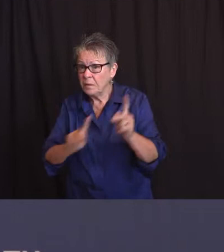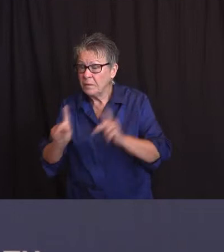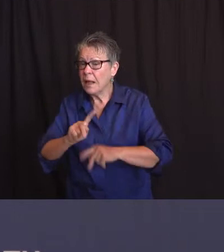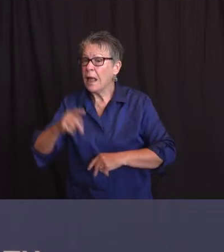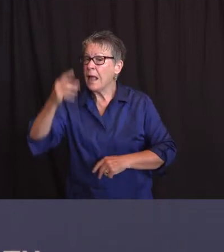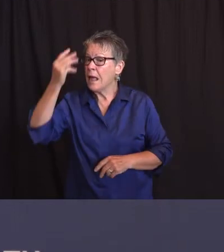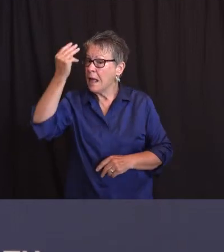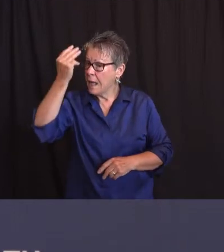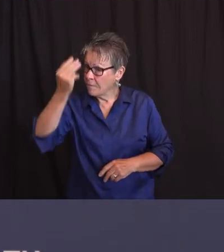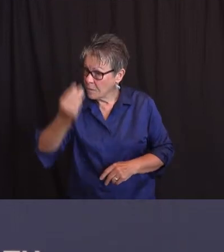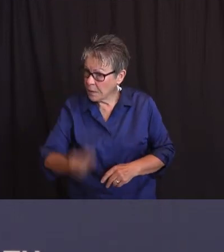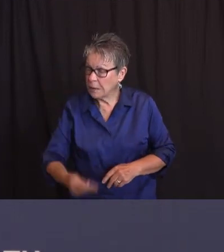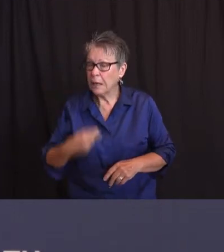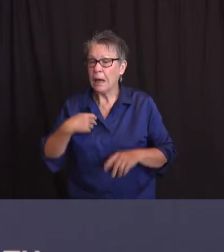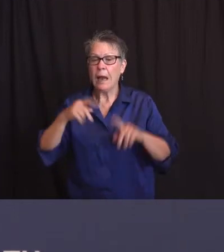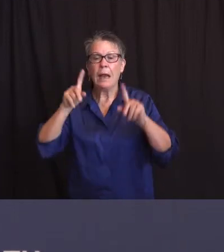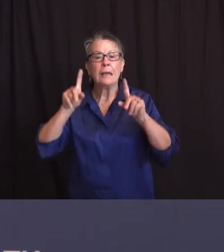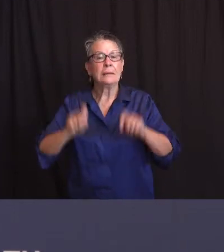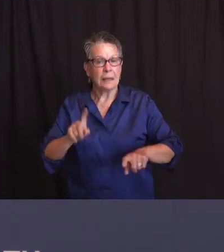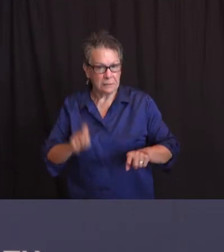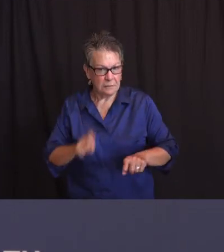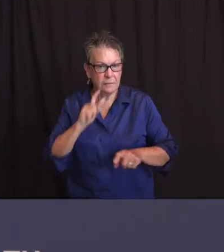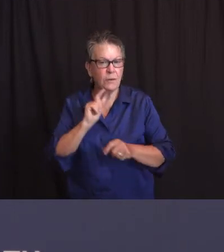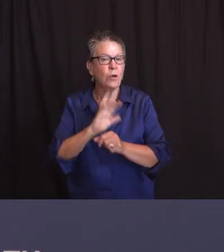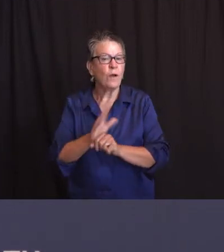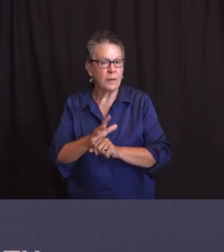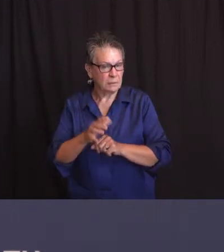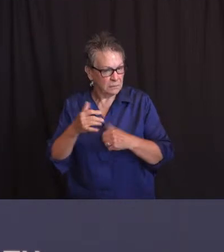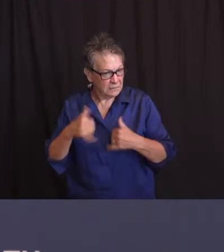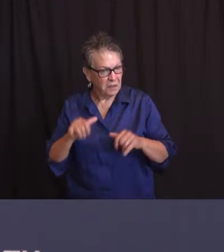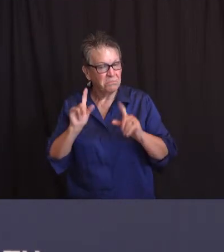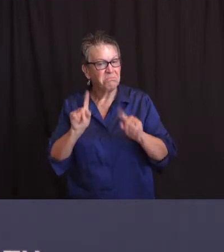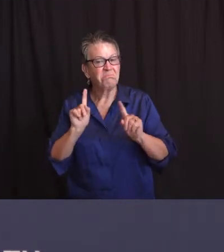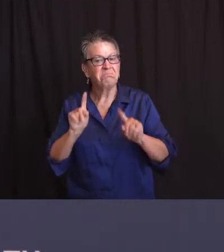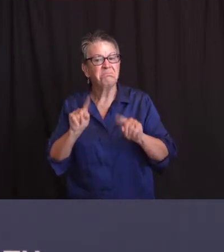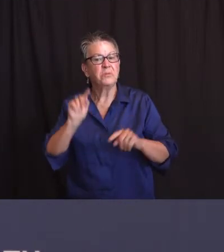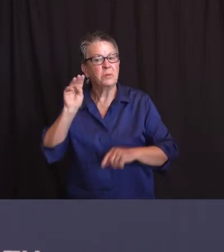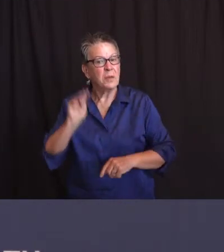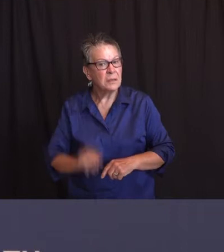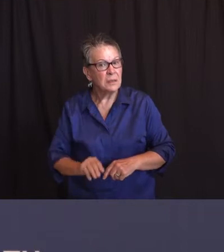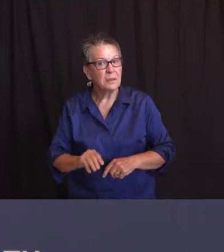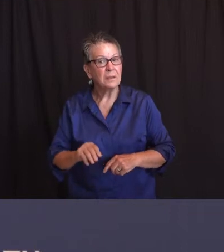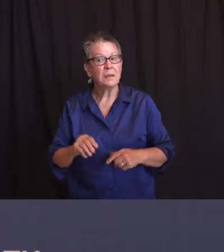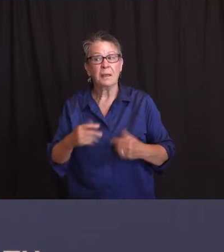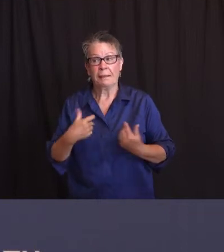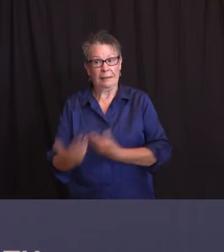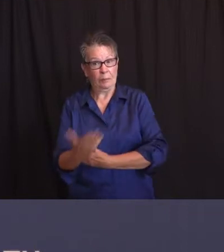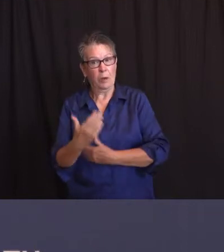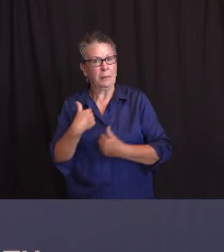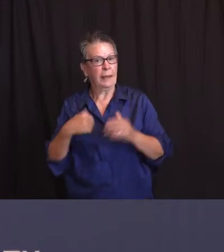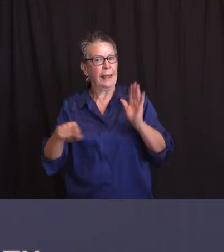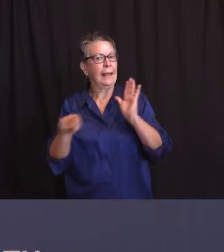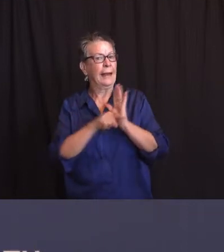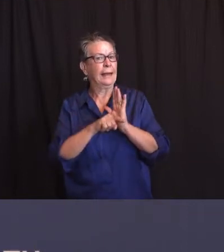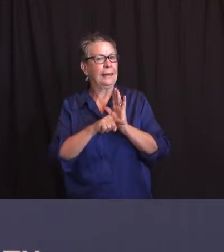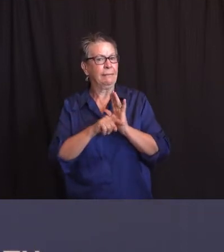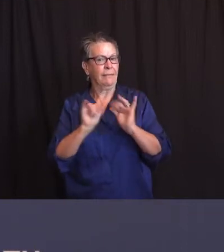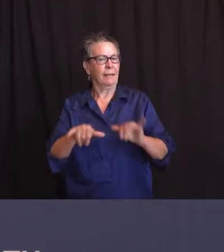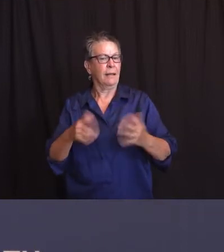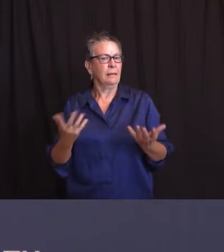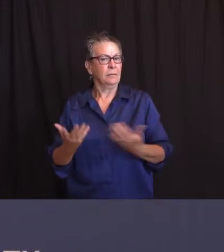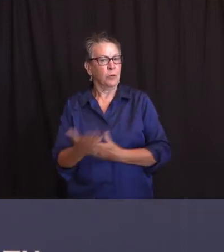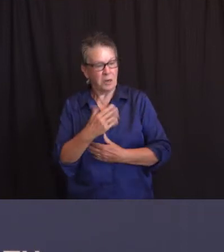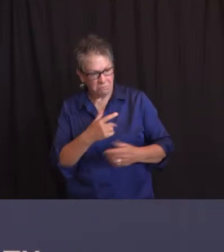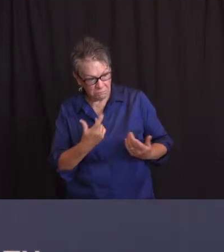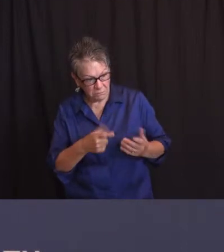way, this morning. Should have probably told you that before I got in, Pat. So I think people just using their head would be great. Dave, take